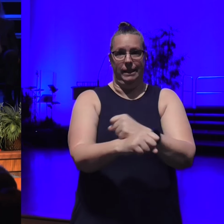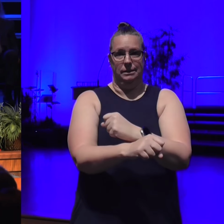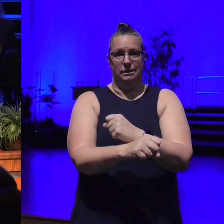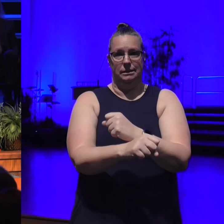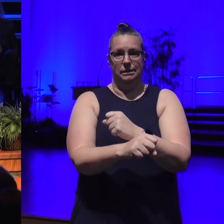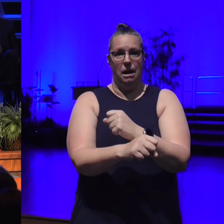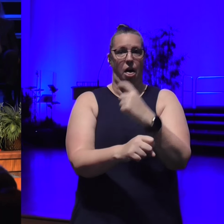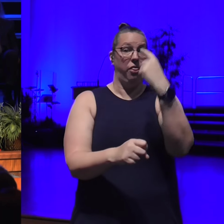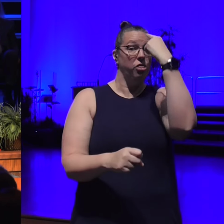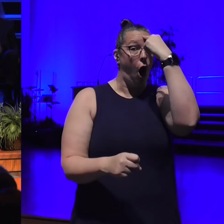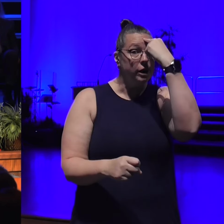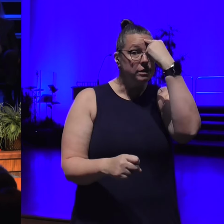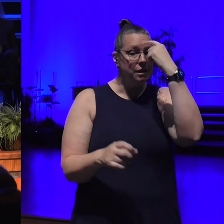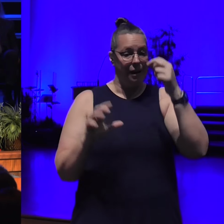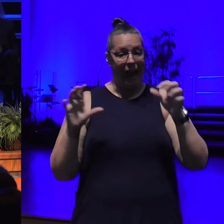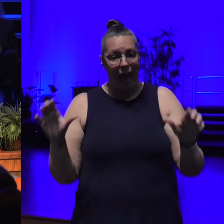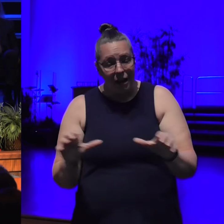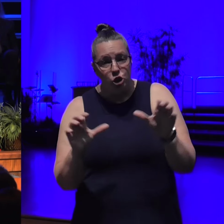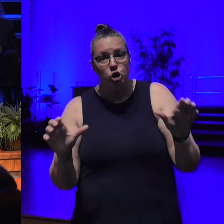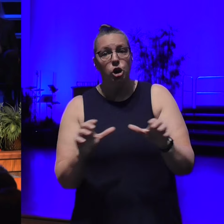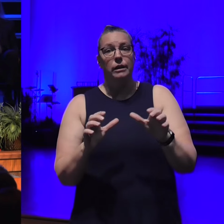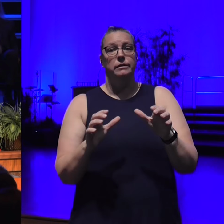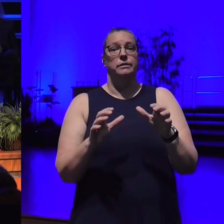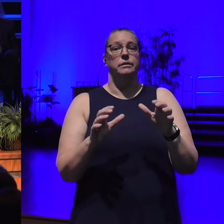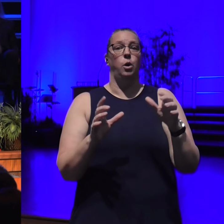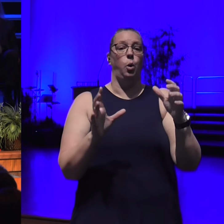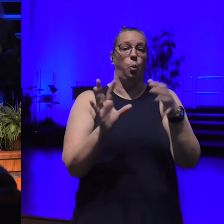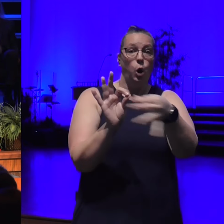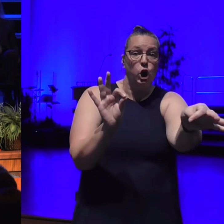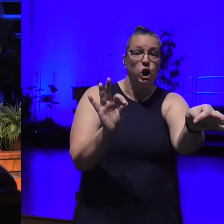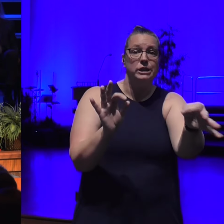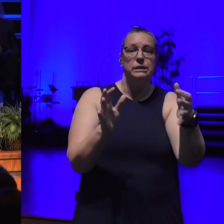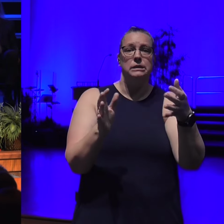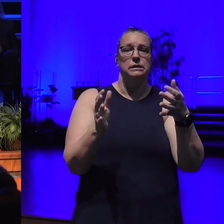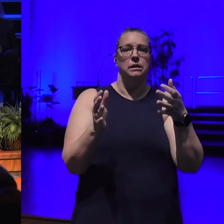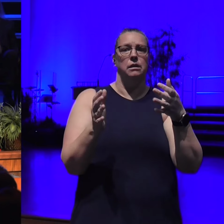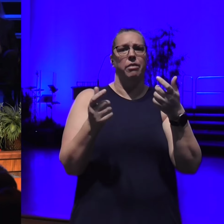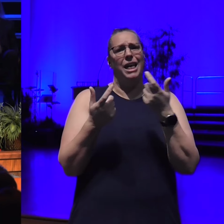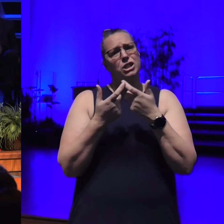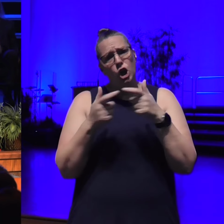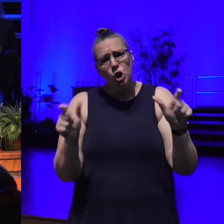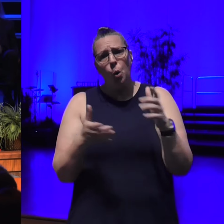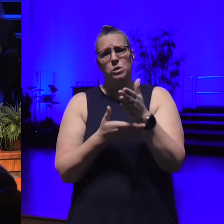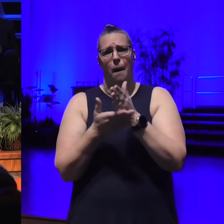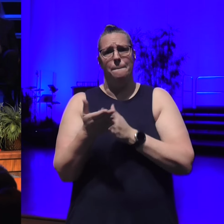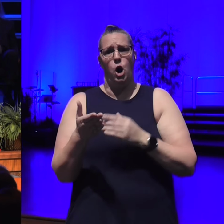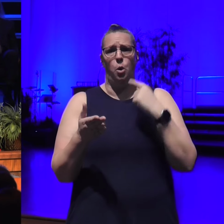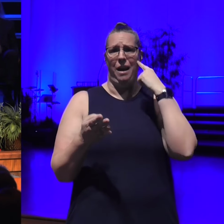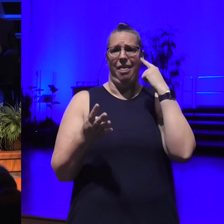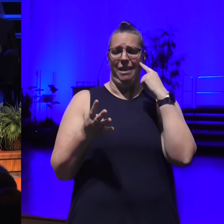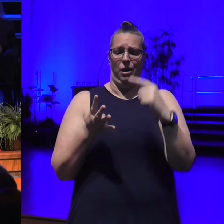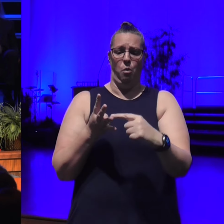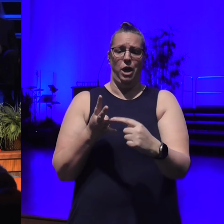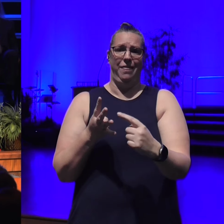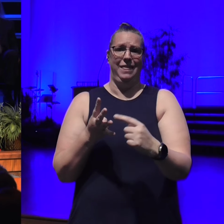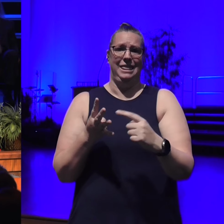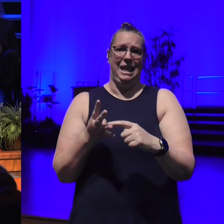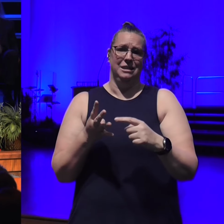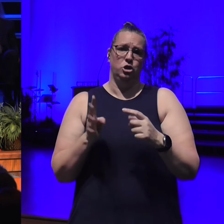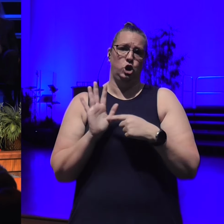violent thoughts, violent actions, violent words are a huge part of, I think, what this beatitude points us